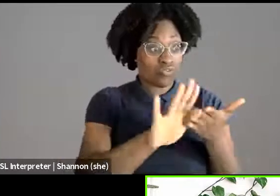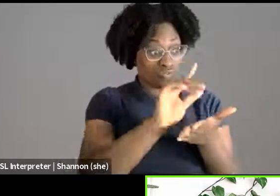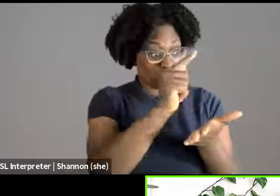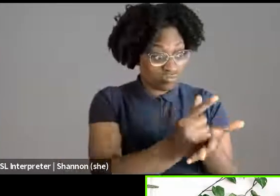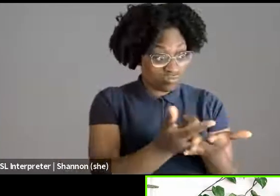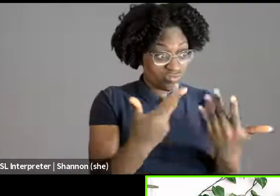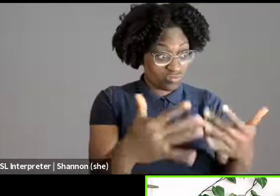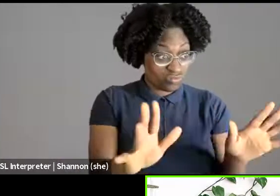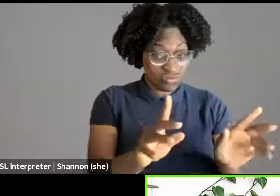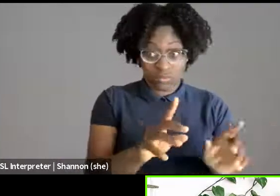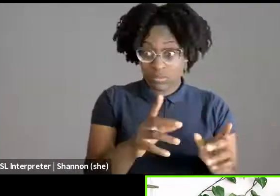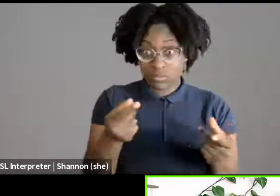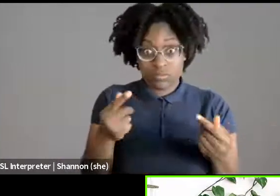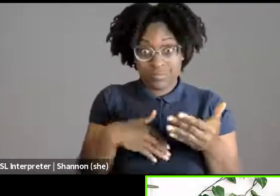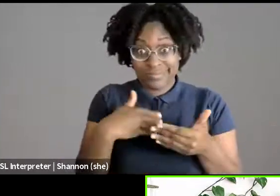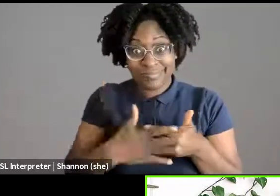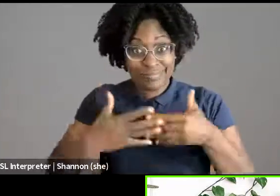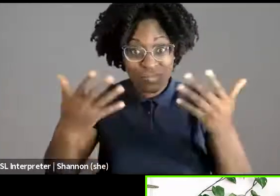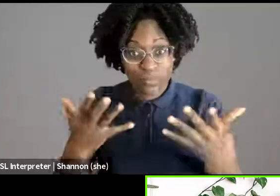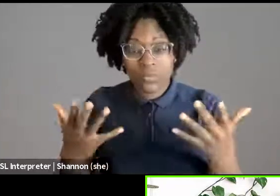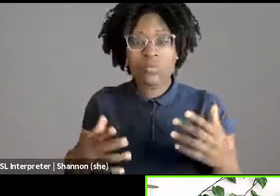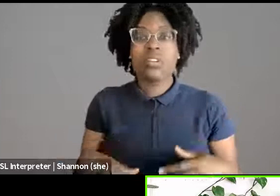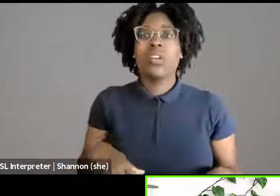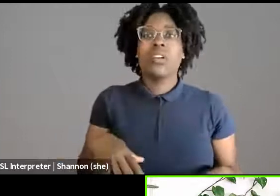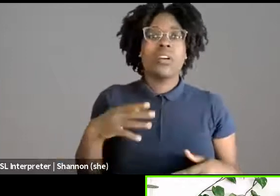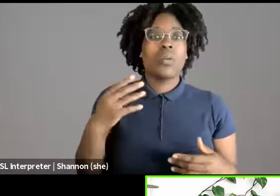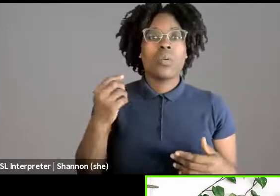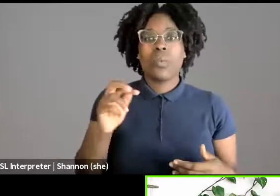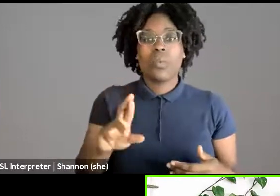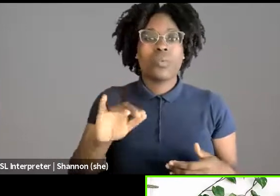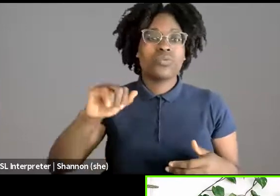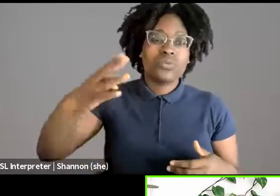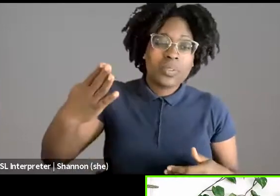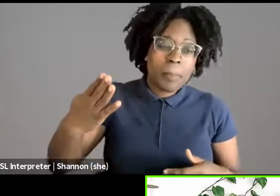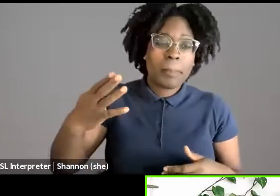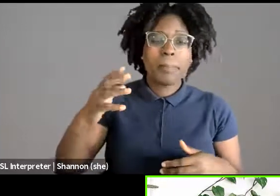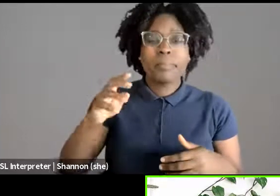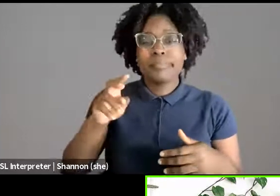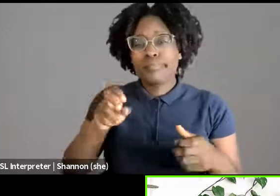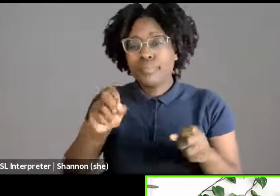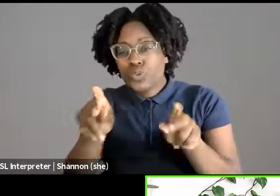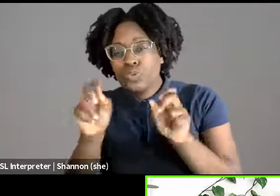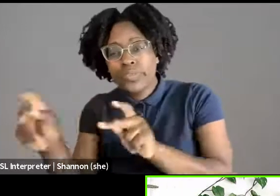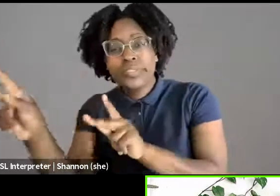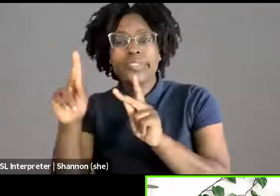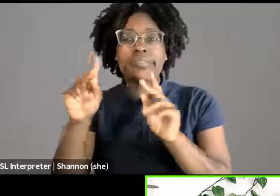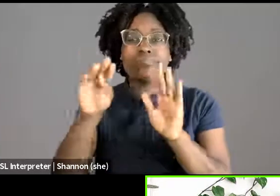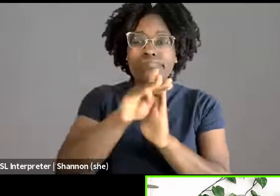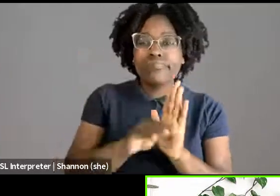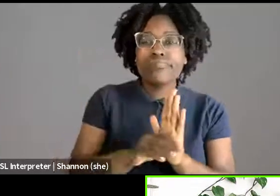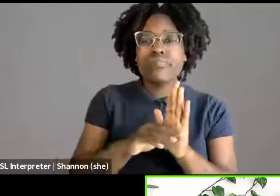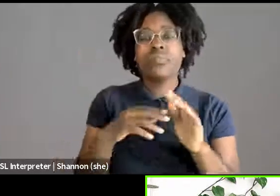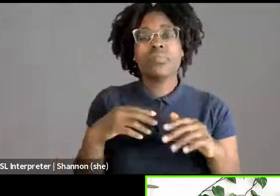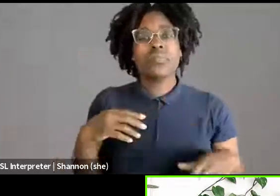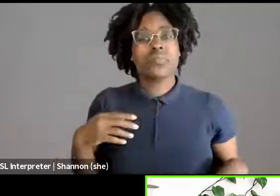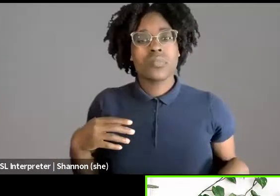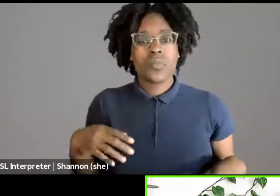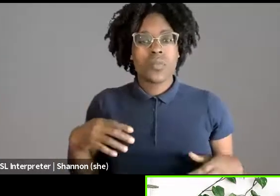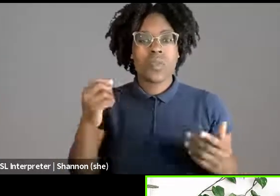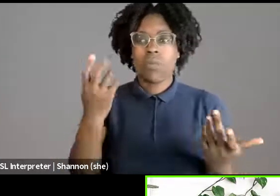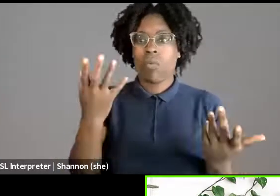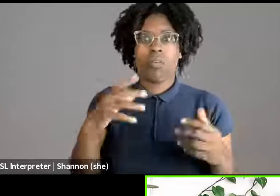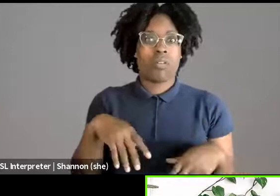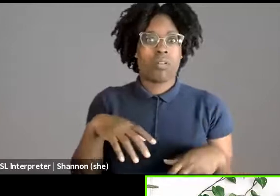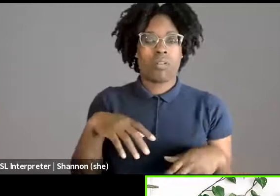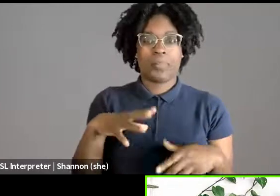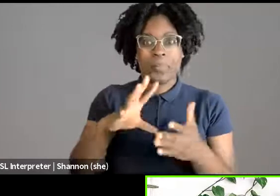if you have a program that's meant to serve underrepresented people and girls or women in particular. We would love to connect and